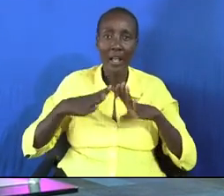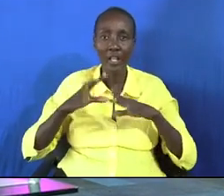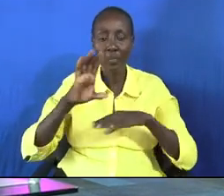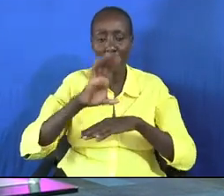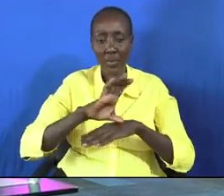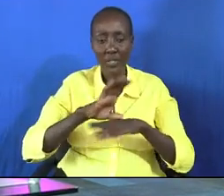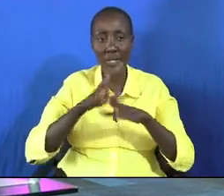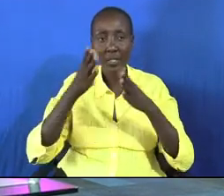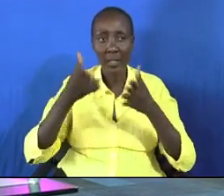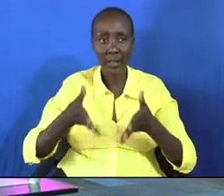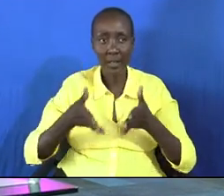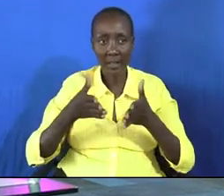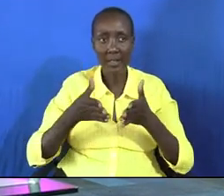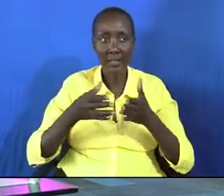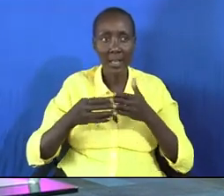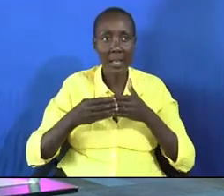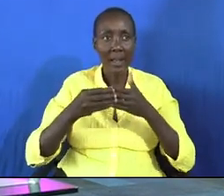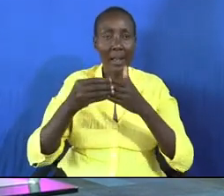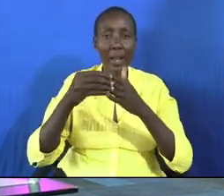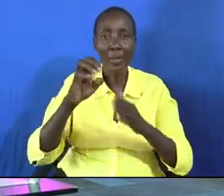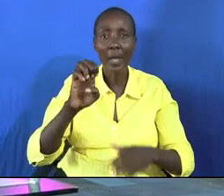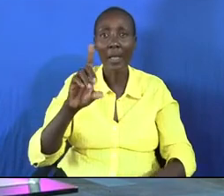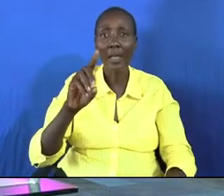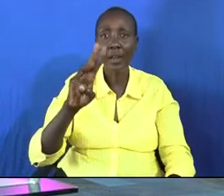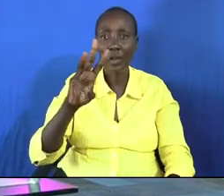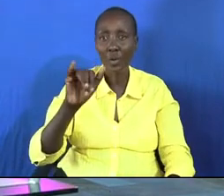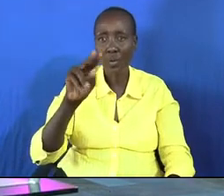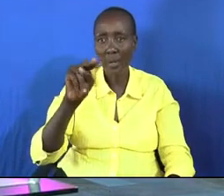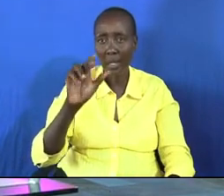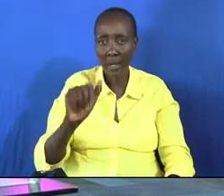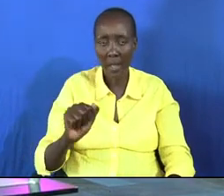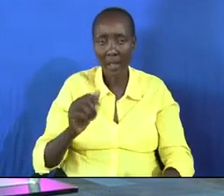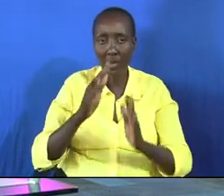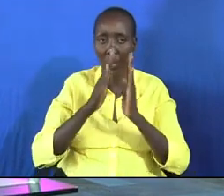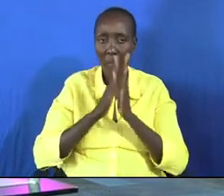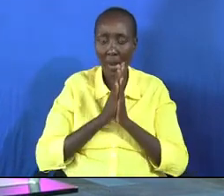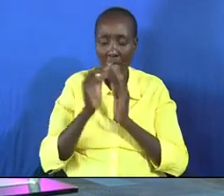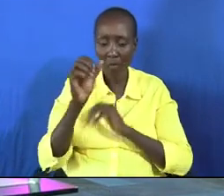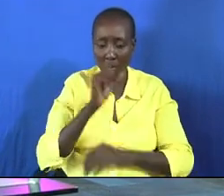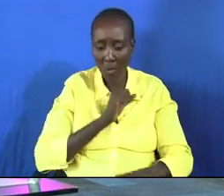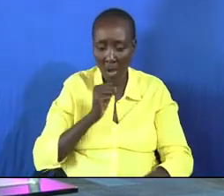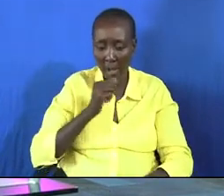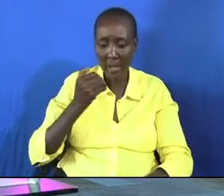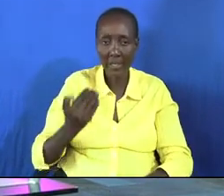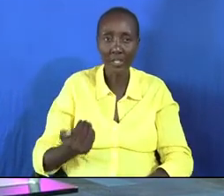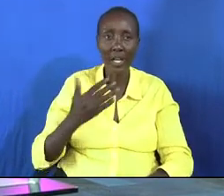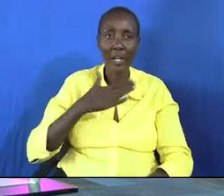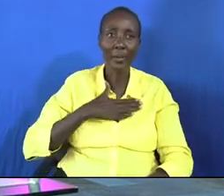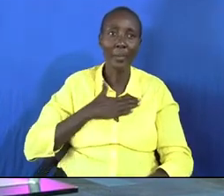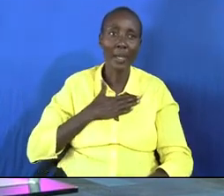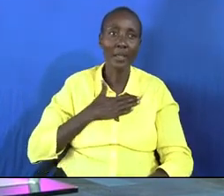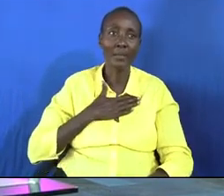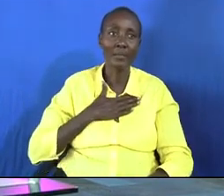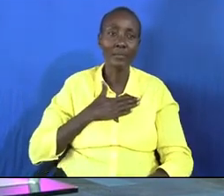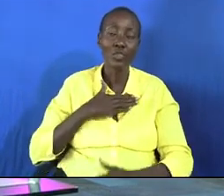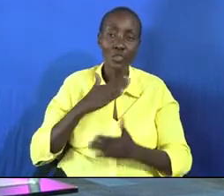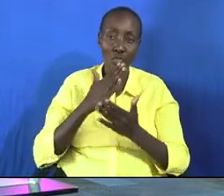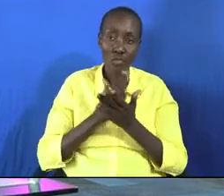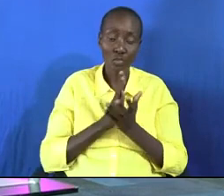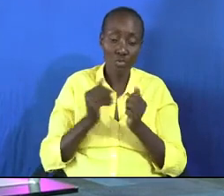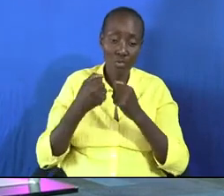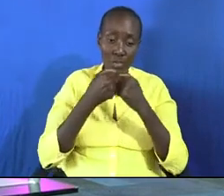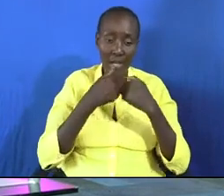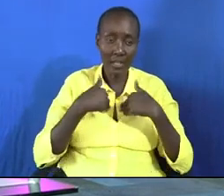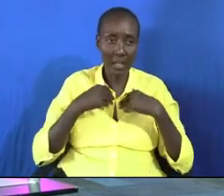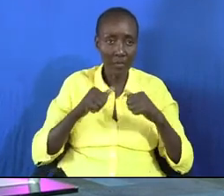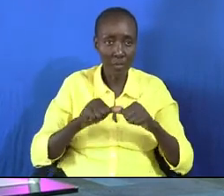this church, led by Edwina Ombado, used to pray for my grandchild. She still has issues,